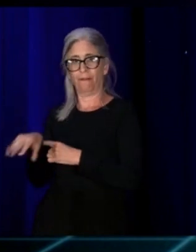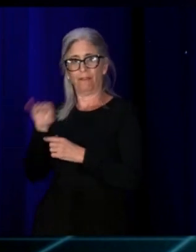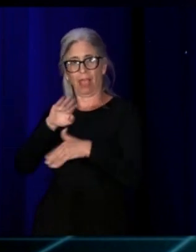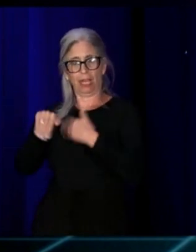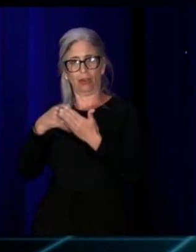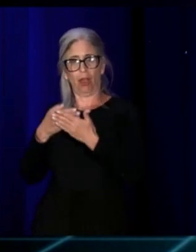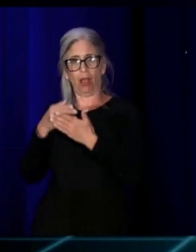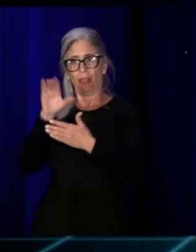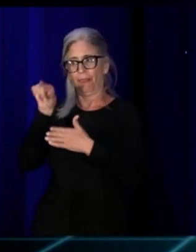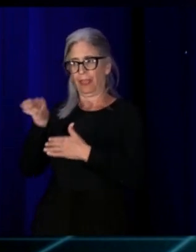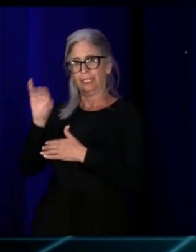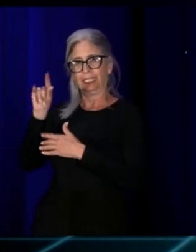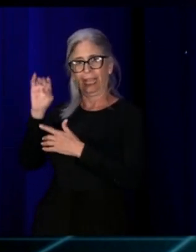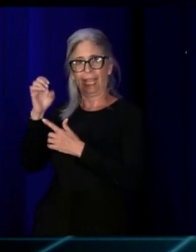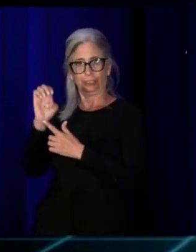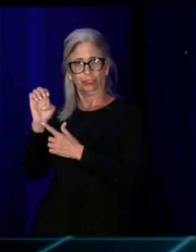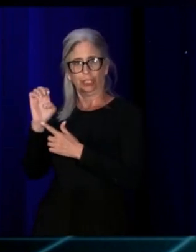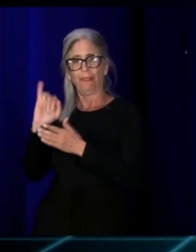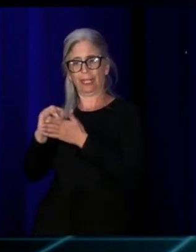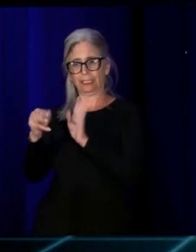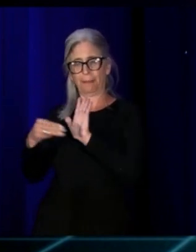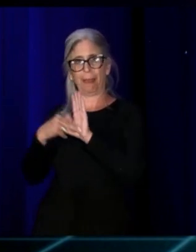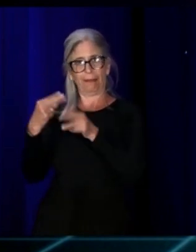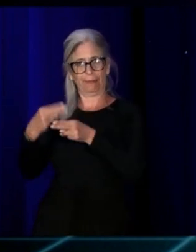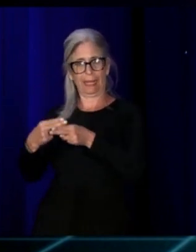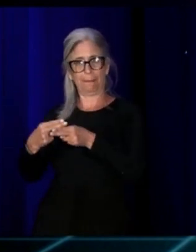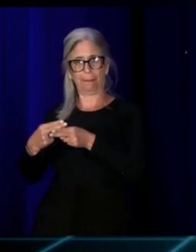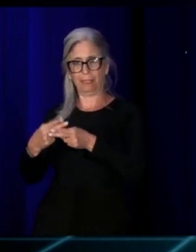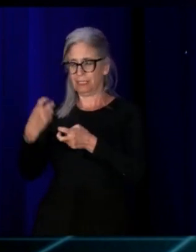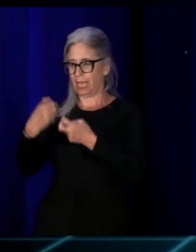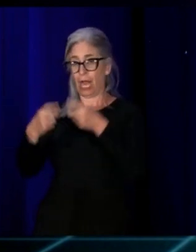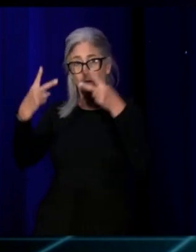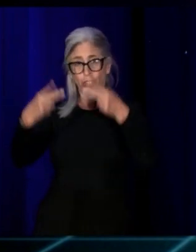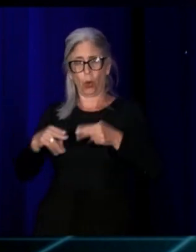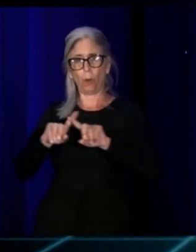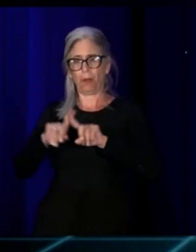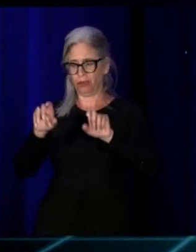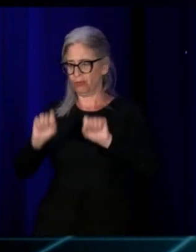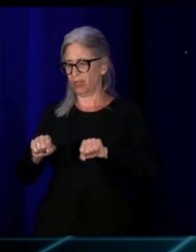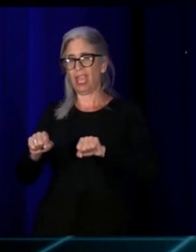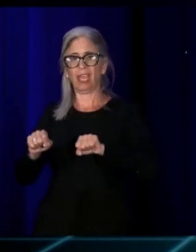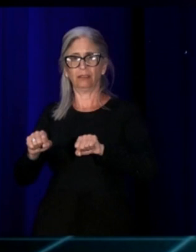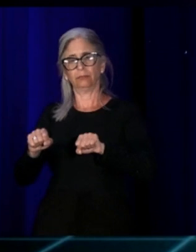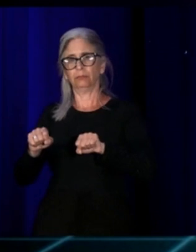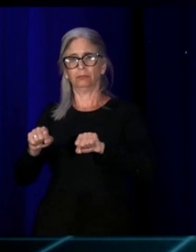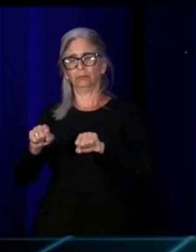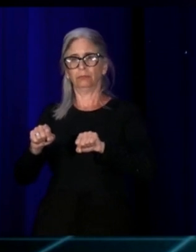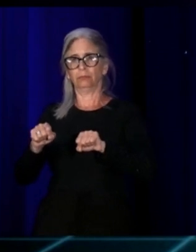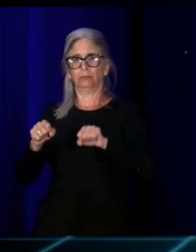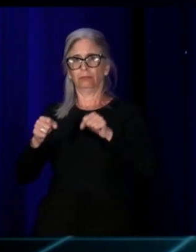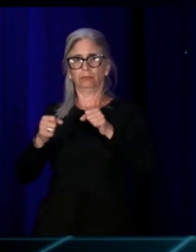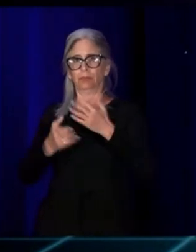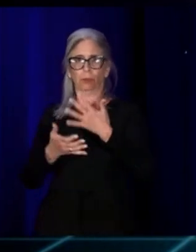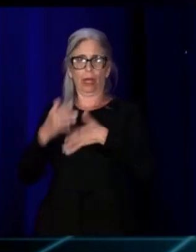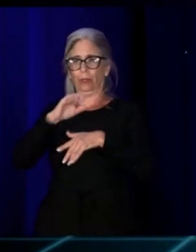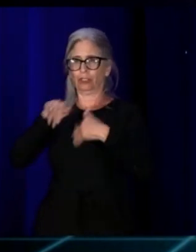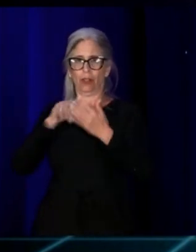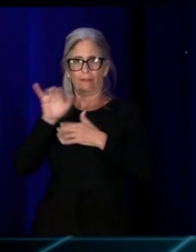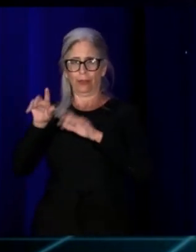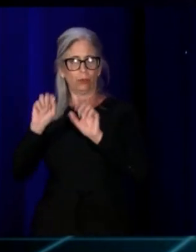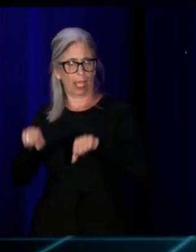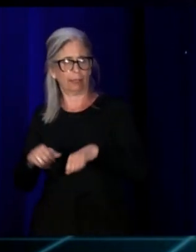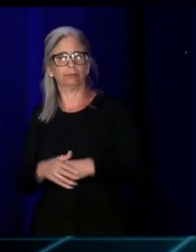is cached. It takes a model name. These are hard coded right now, but again, you can imagine parameterizing all this.